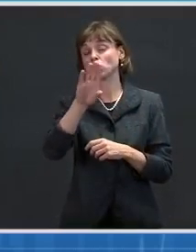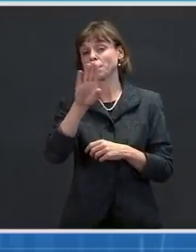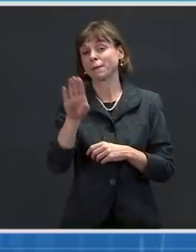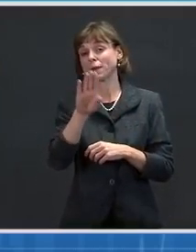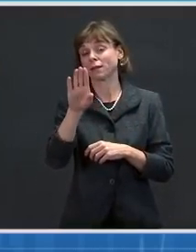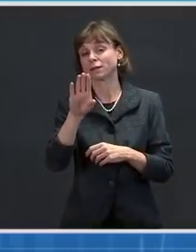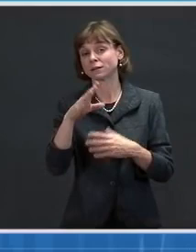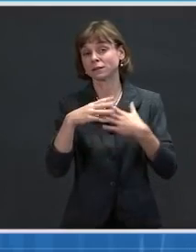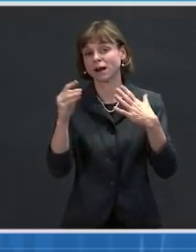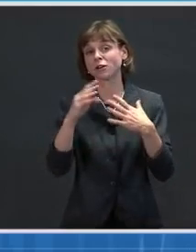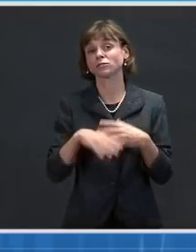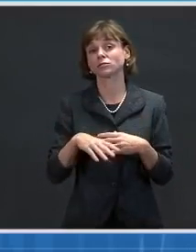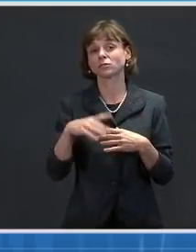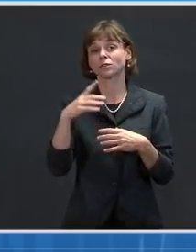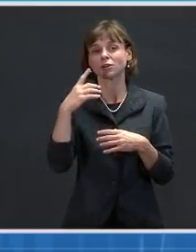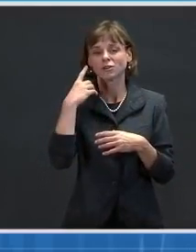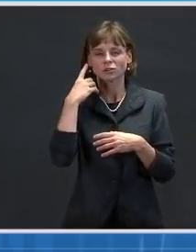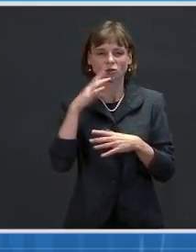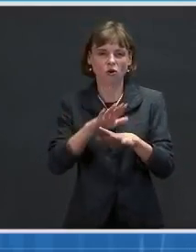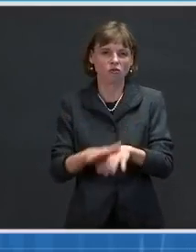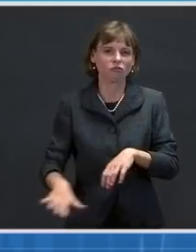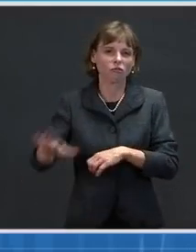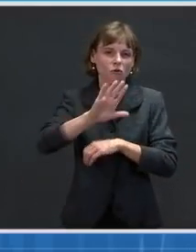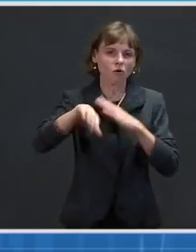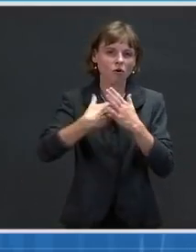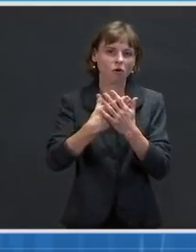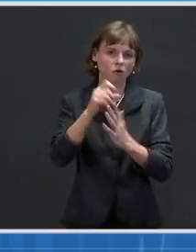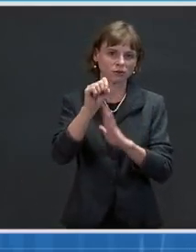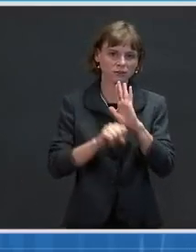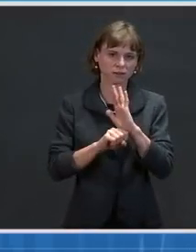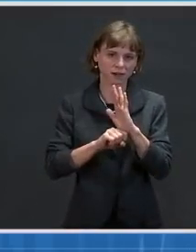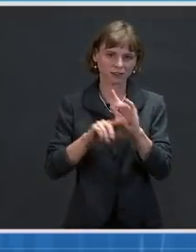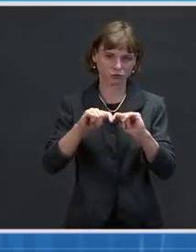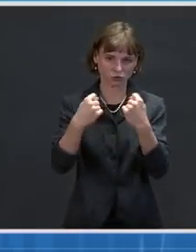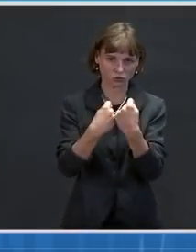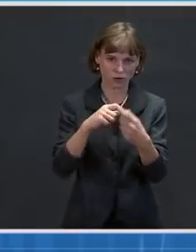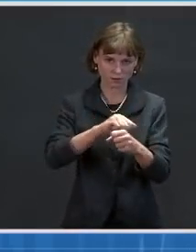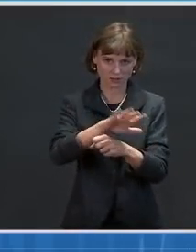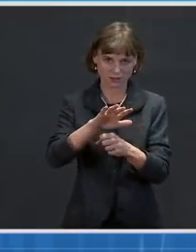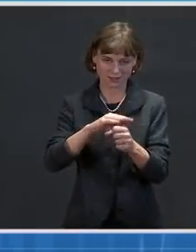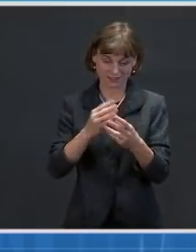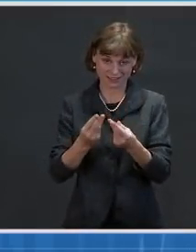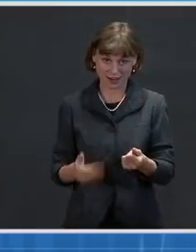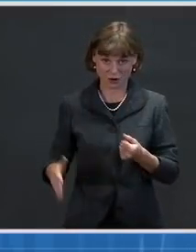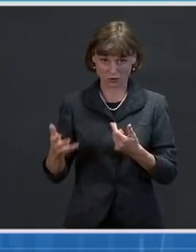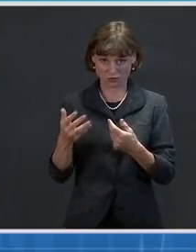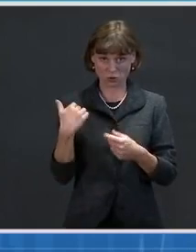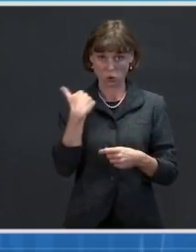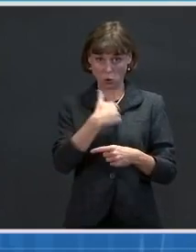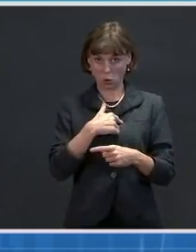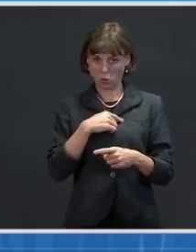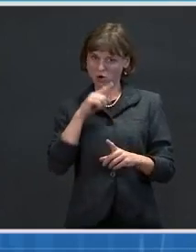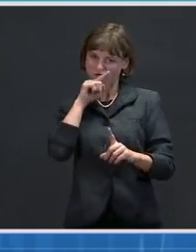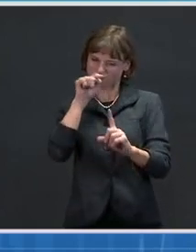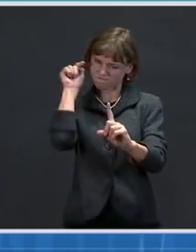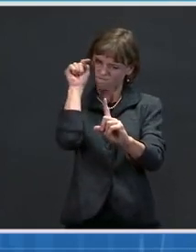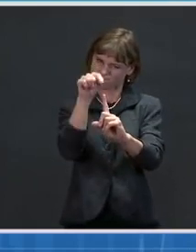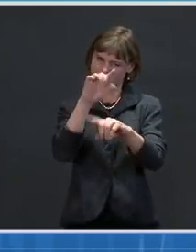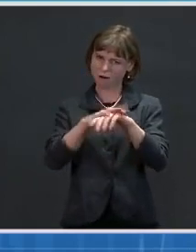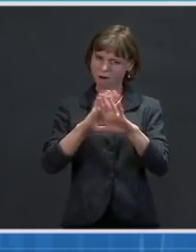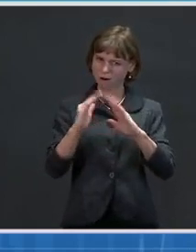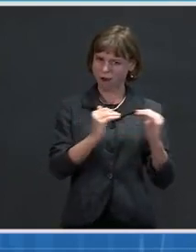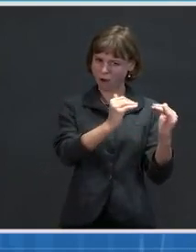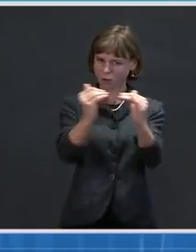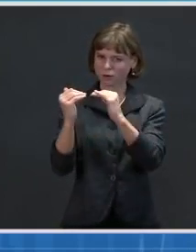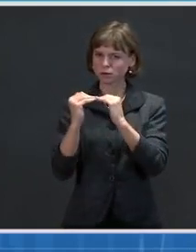states, tribes, and territories. We're putting equity front and center, partnering with states to